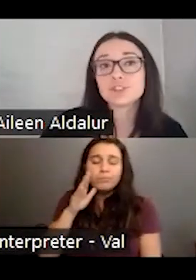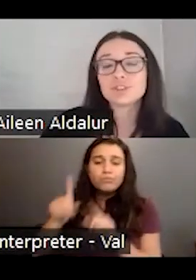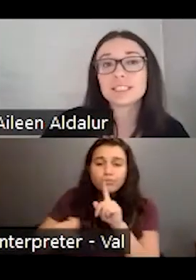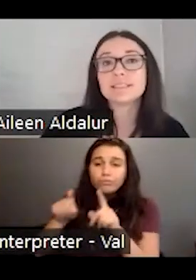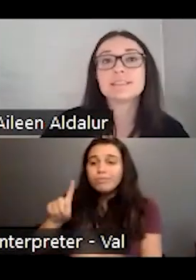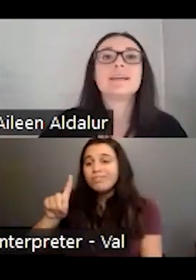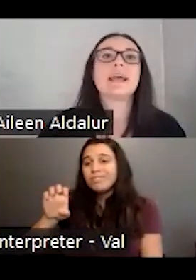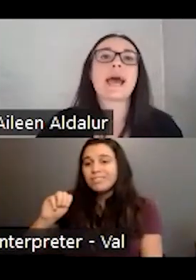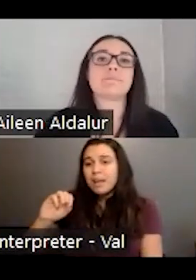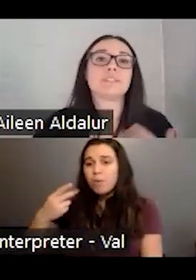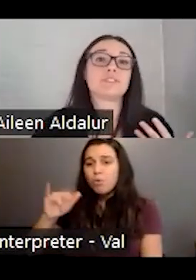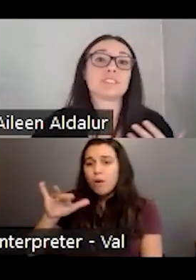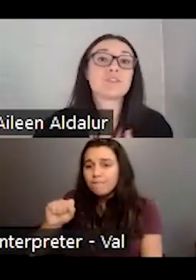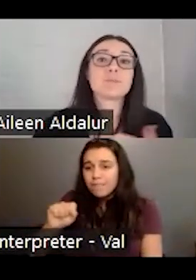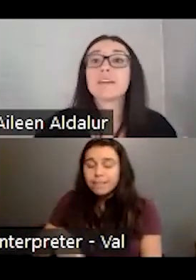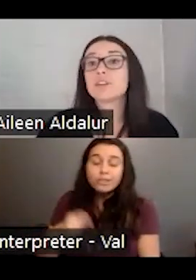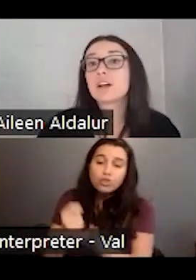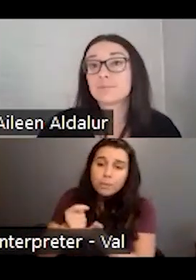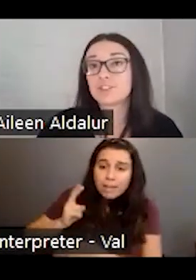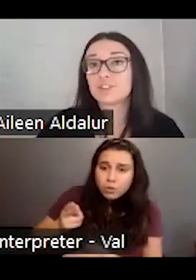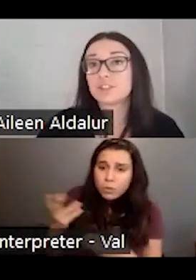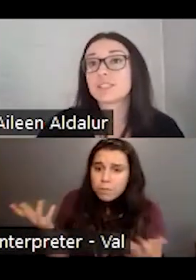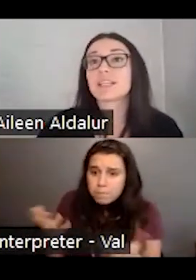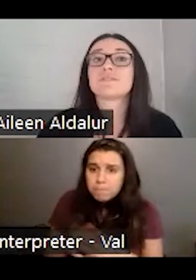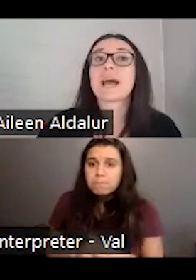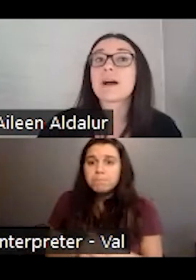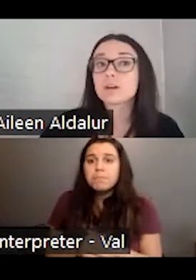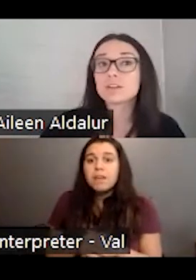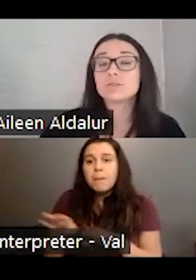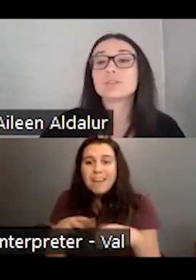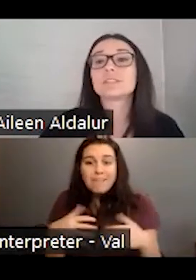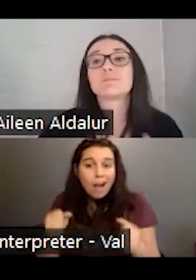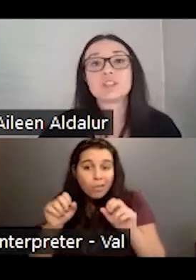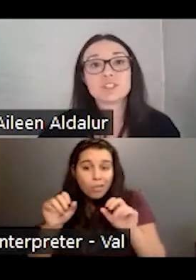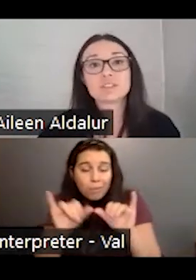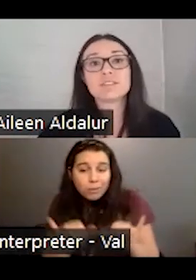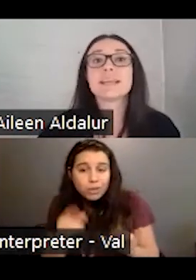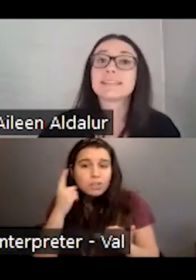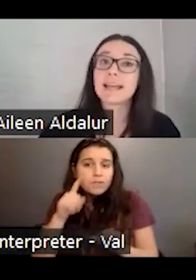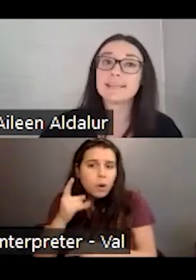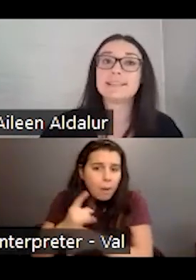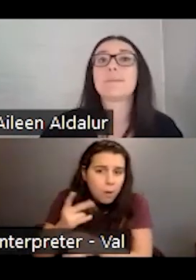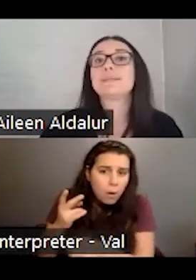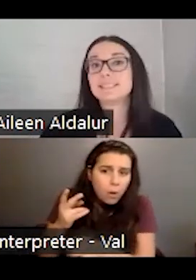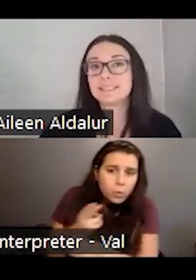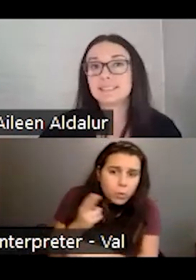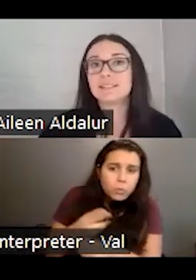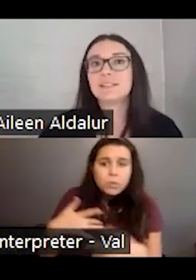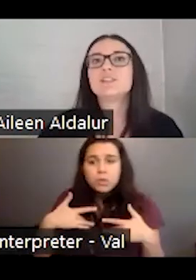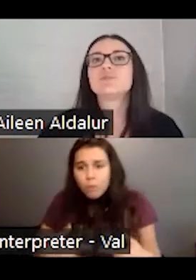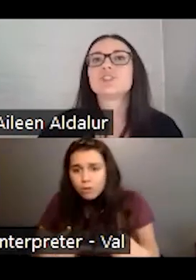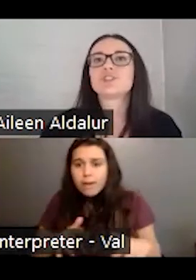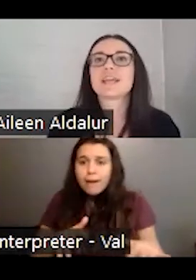treatment history, administered several behavioral health measures to assess for alcohol use, depression, anxiety, and